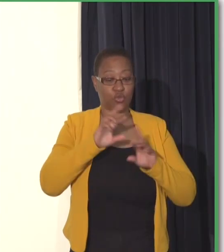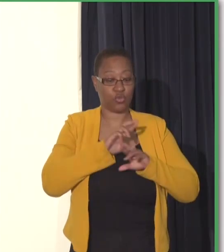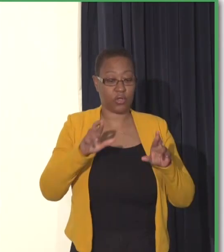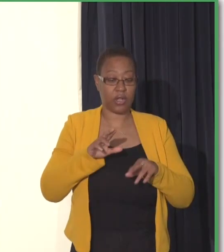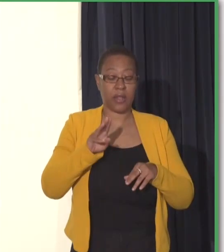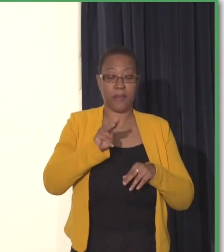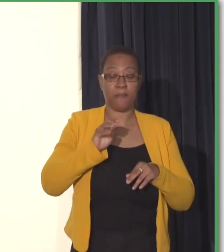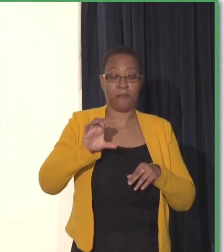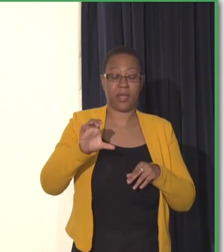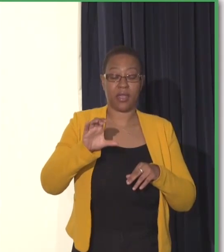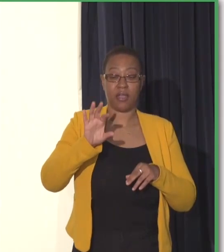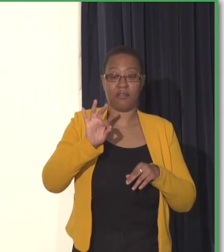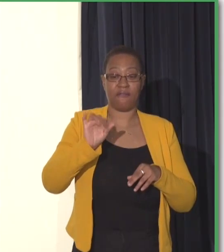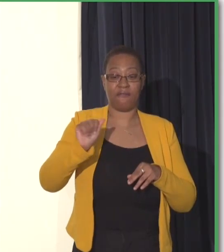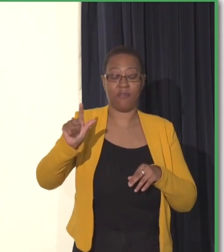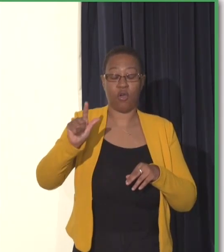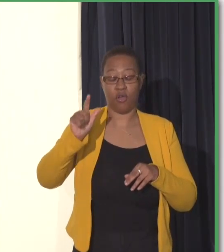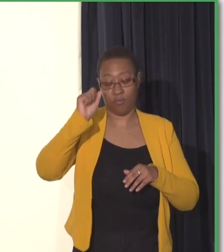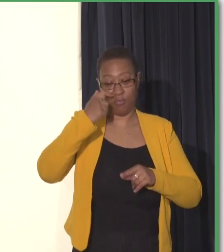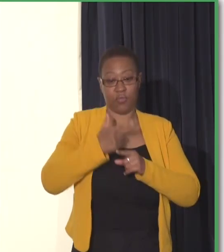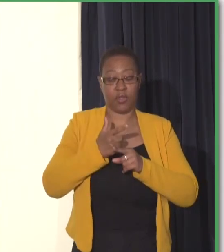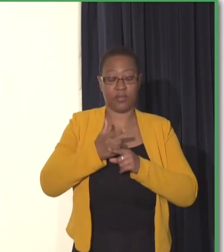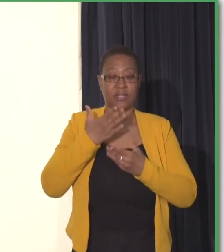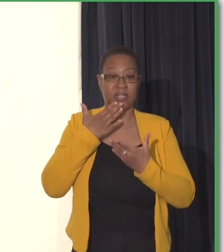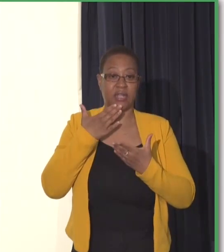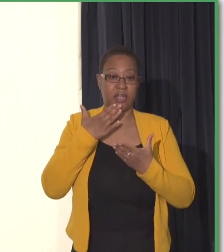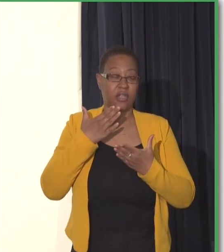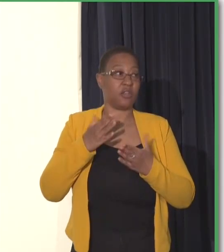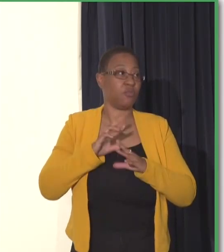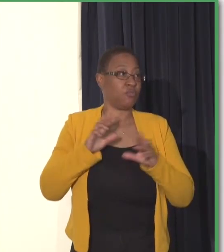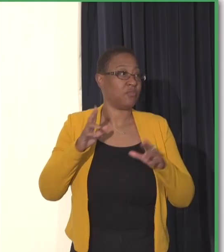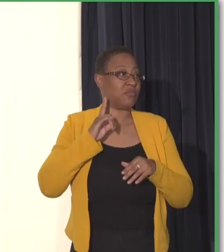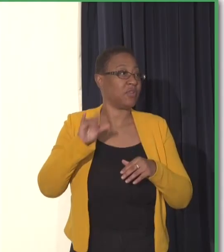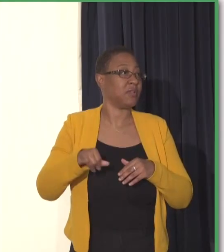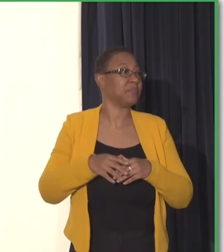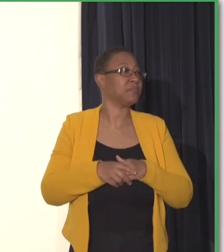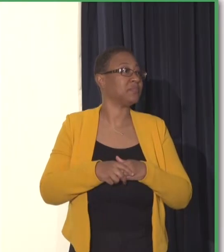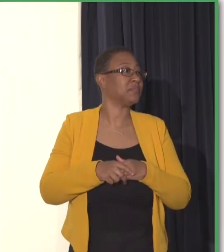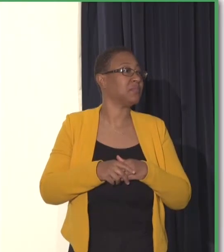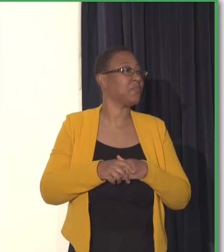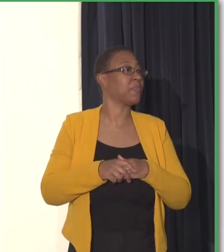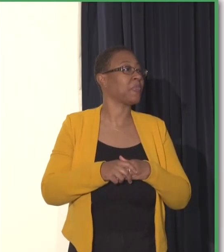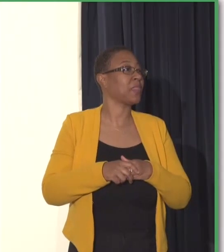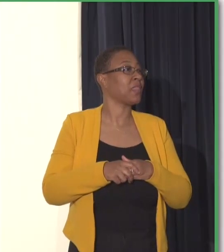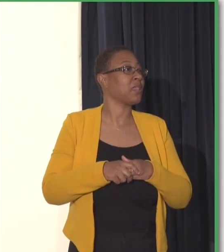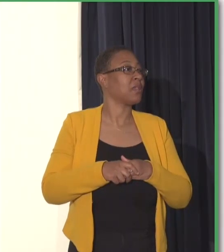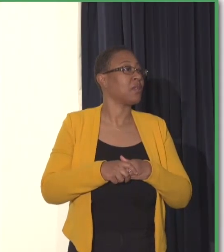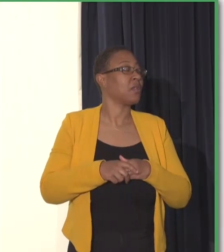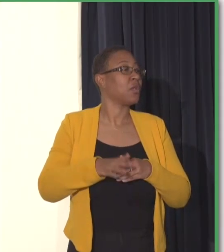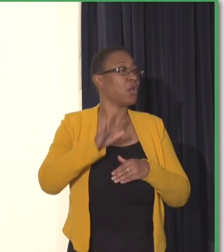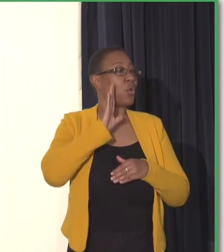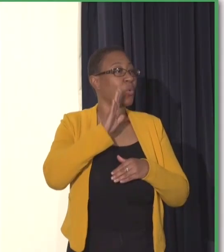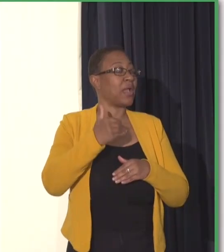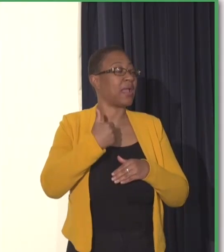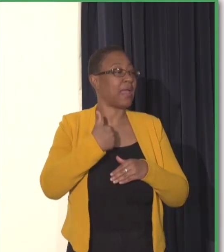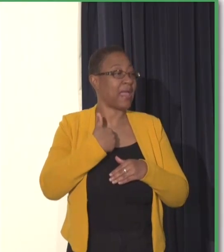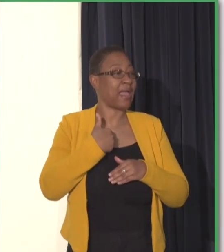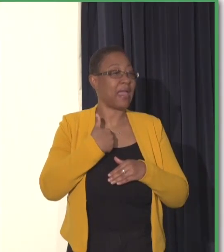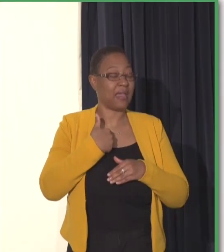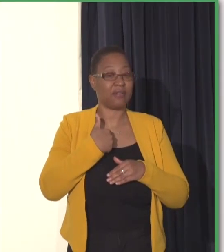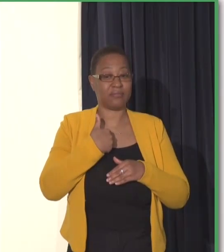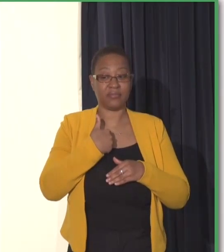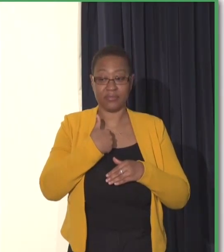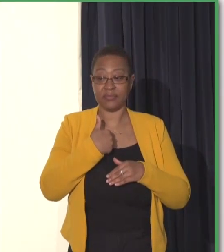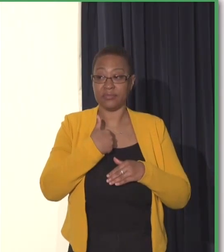McFall Brothers, we have to give a shout out to them. But you know, we're going to have a clarion call for this